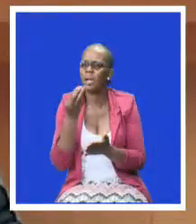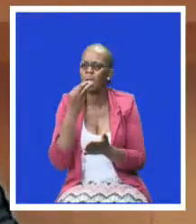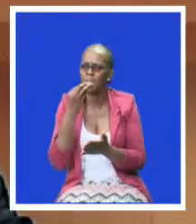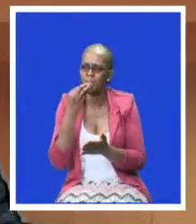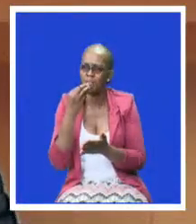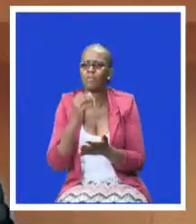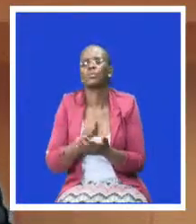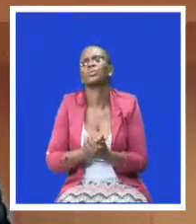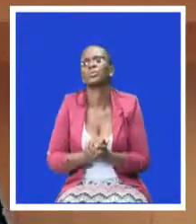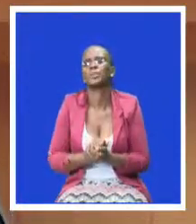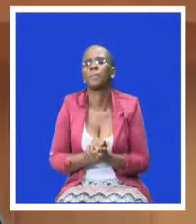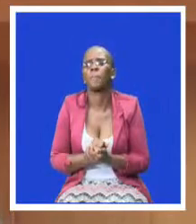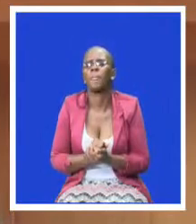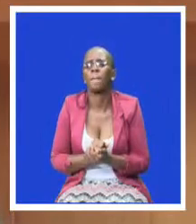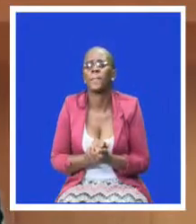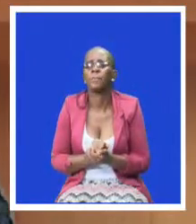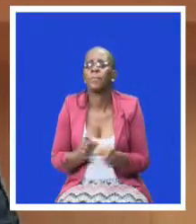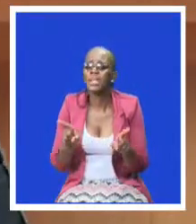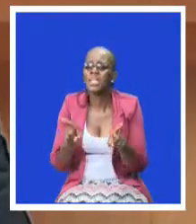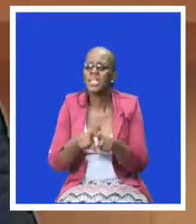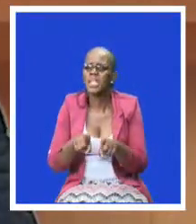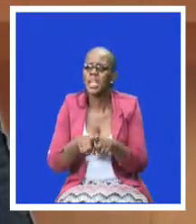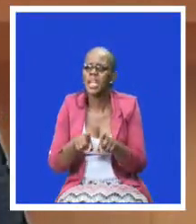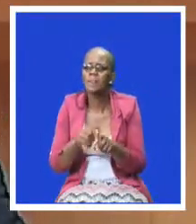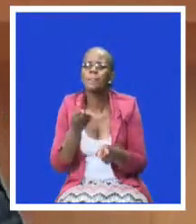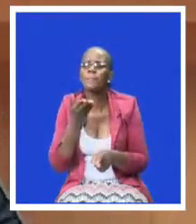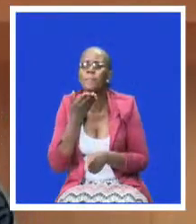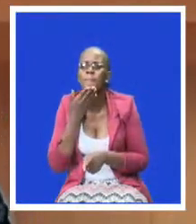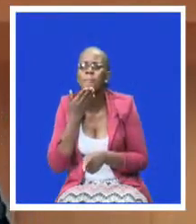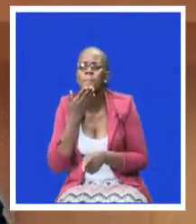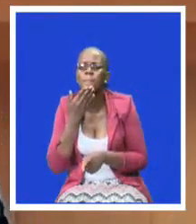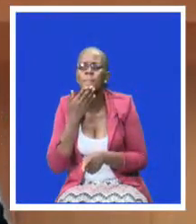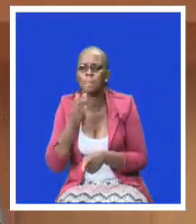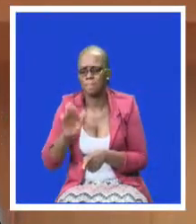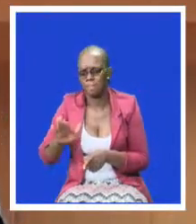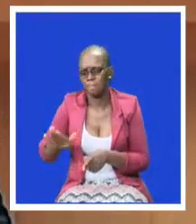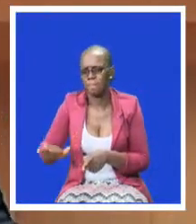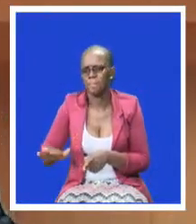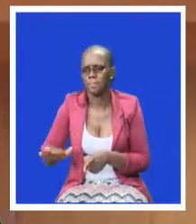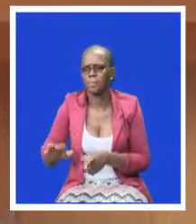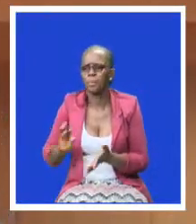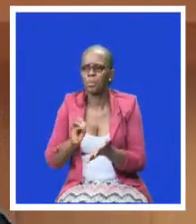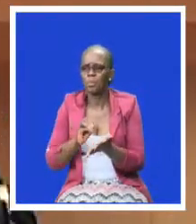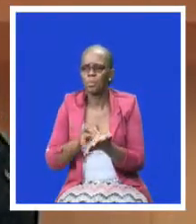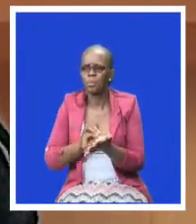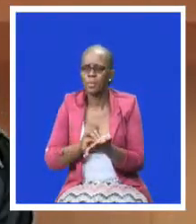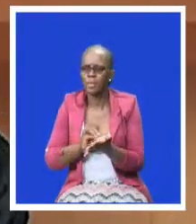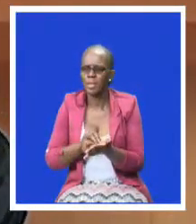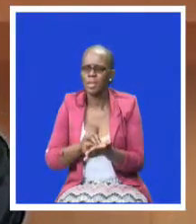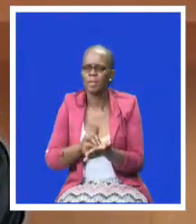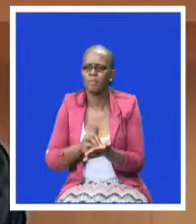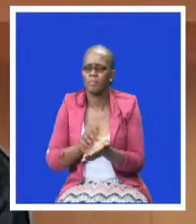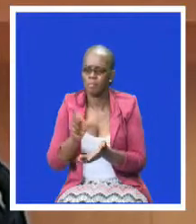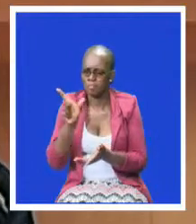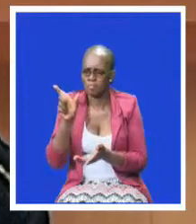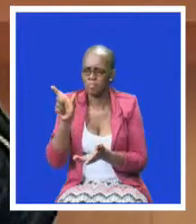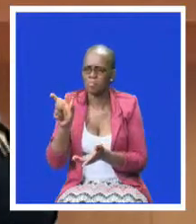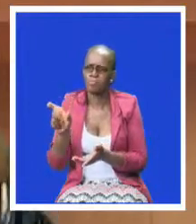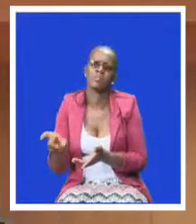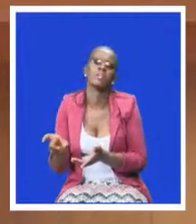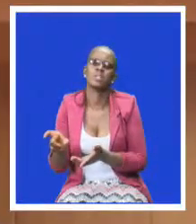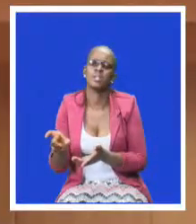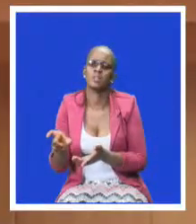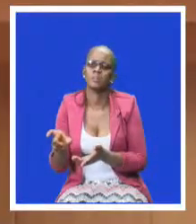amongst the San. We are saying here, we are talking about the shaman. He was a